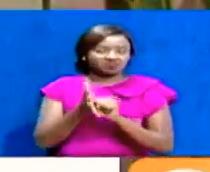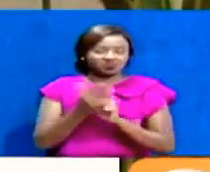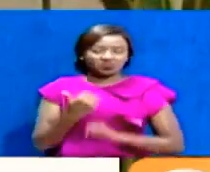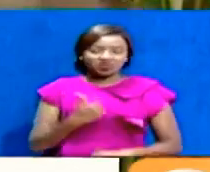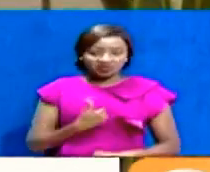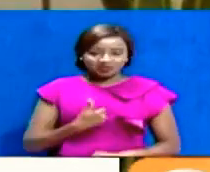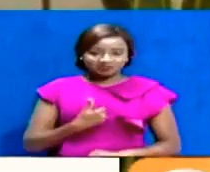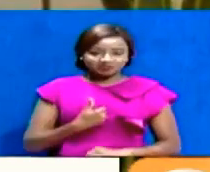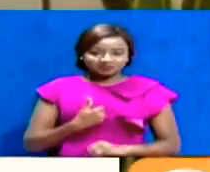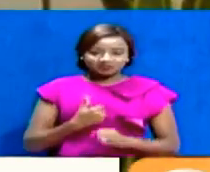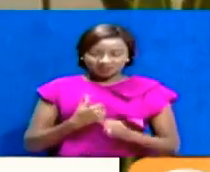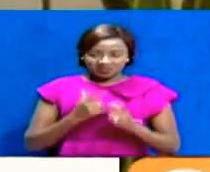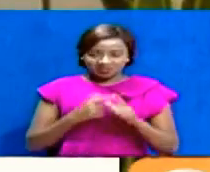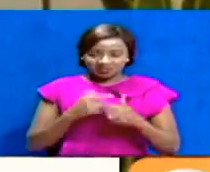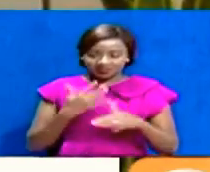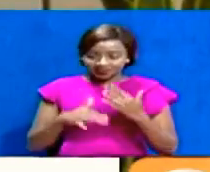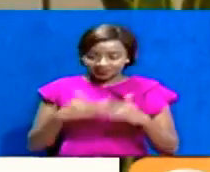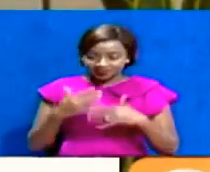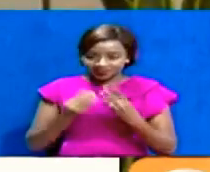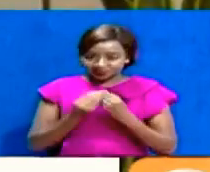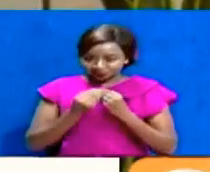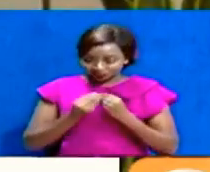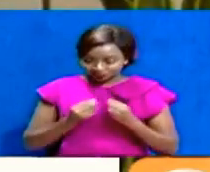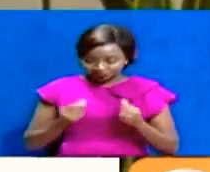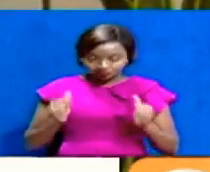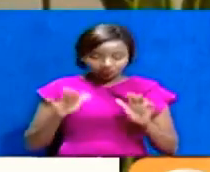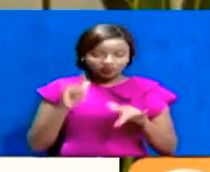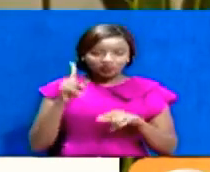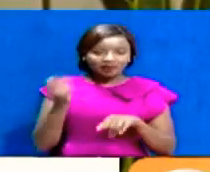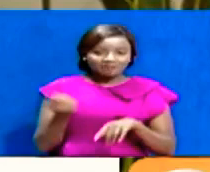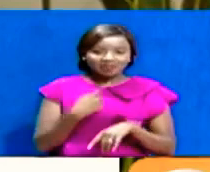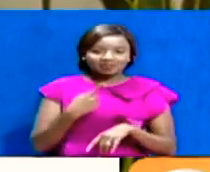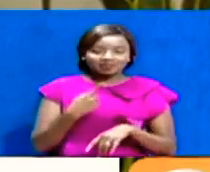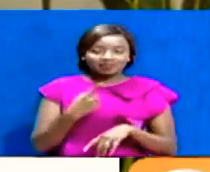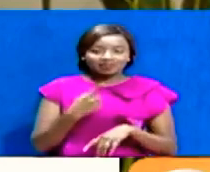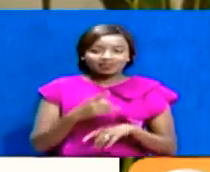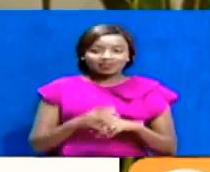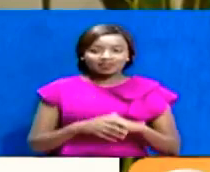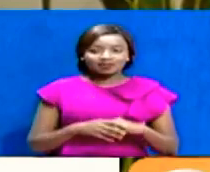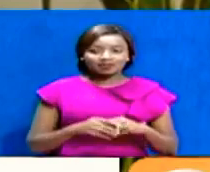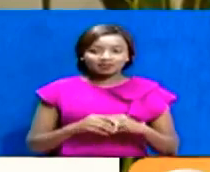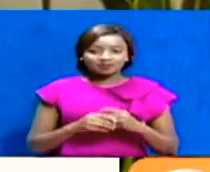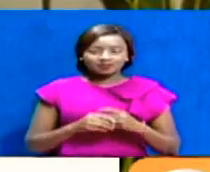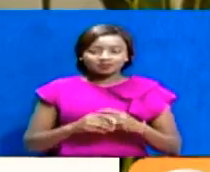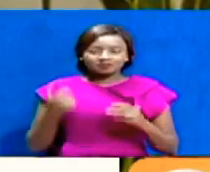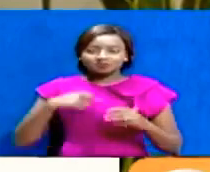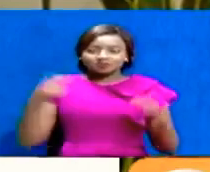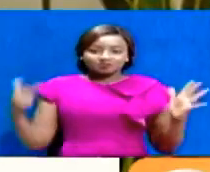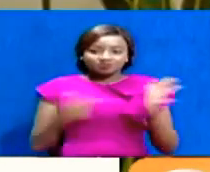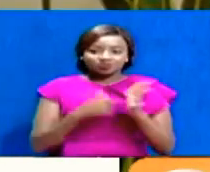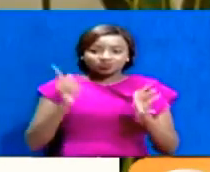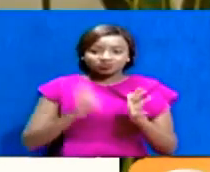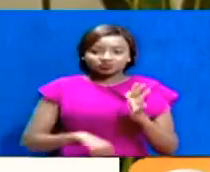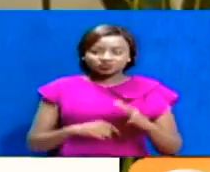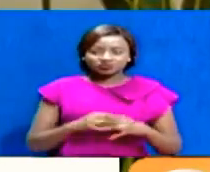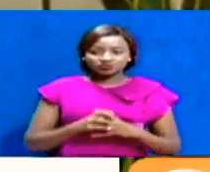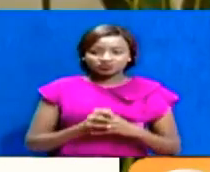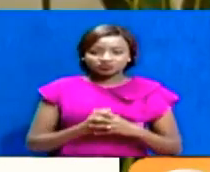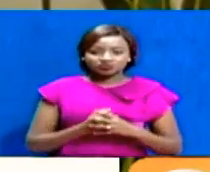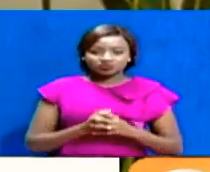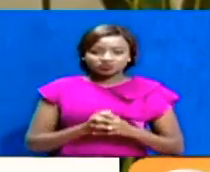COVID symptoms, COVID disease. So the idea is this, and, it may sound a little bit gray, but what we're saying is you are able to access